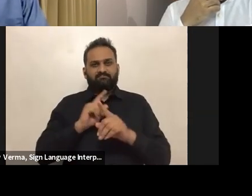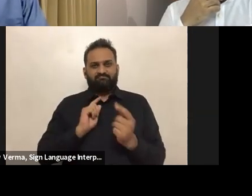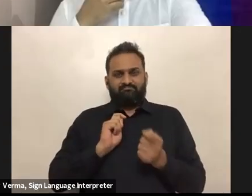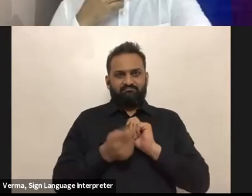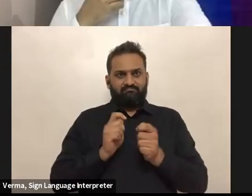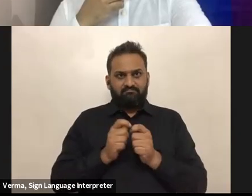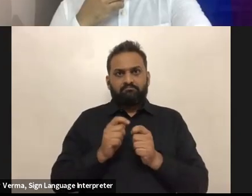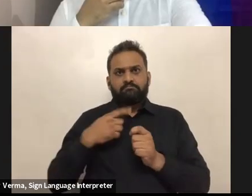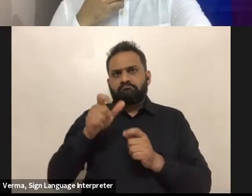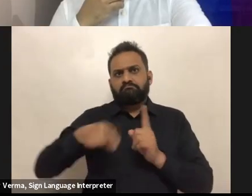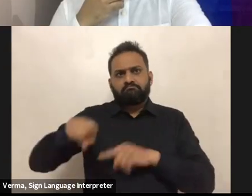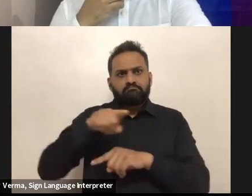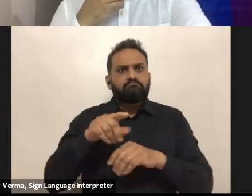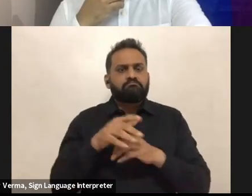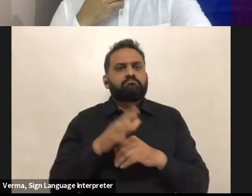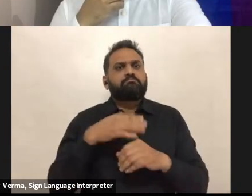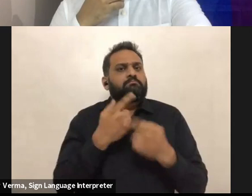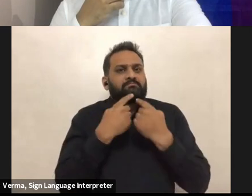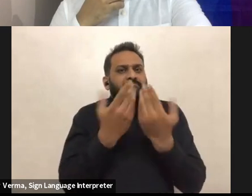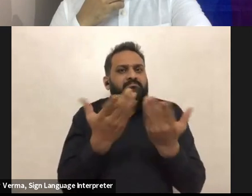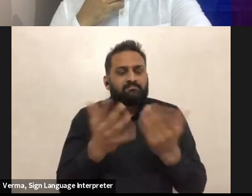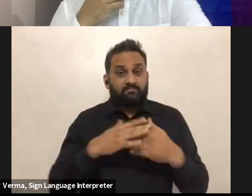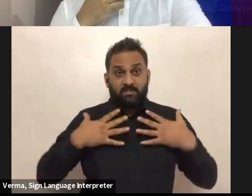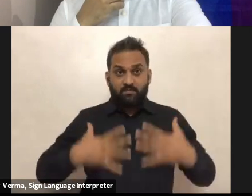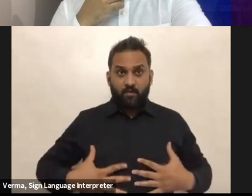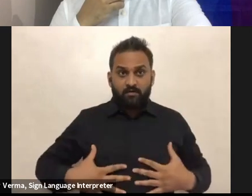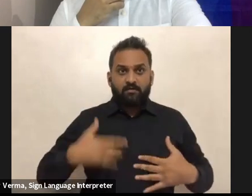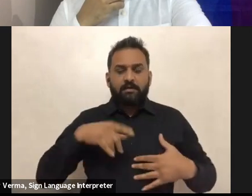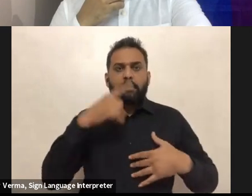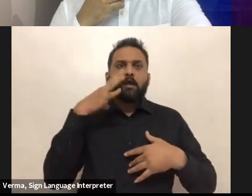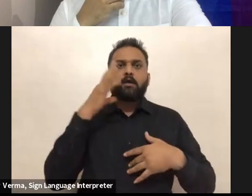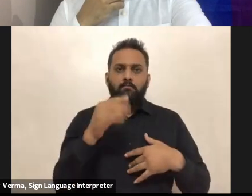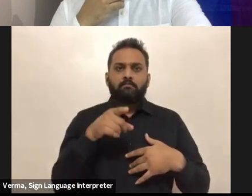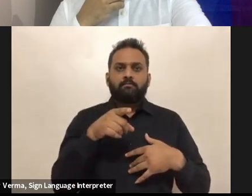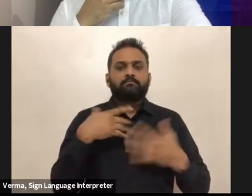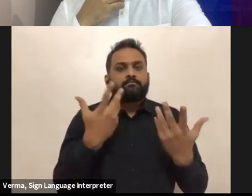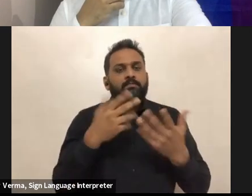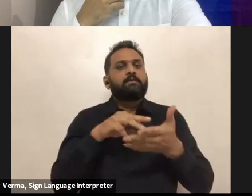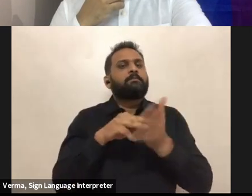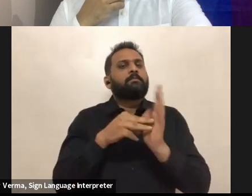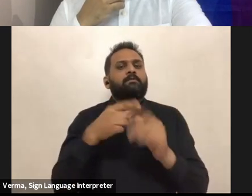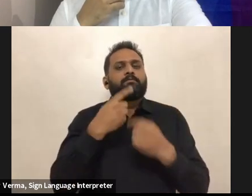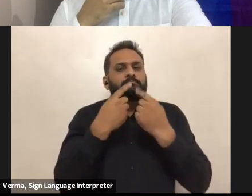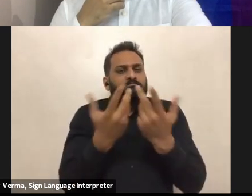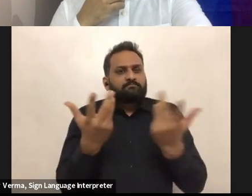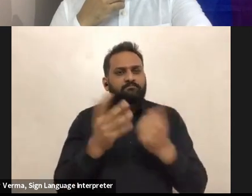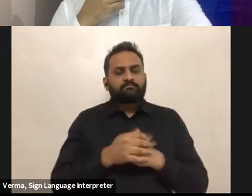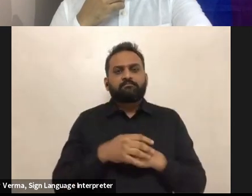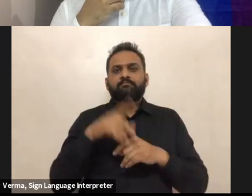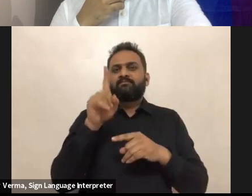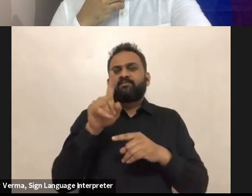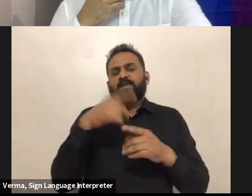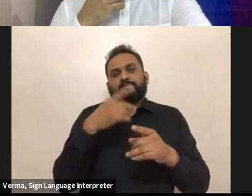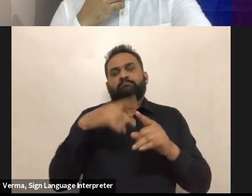siblings, because as I said, the body aspect is very important. So one of the theories in